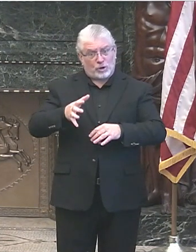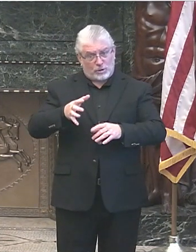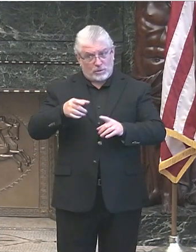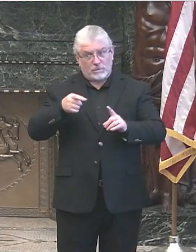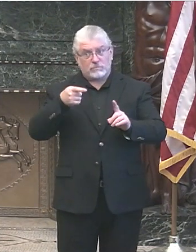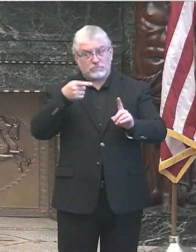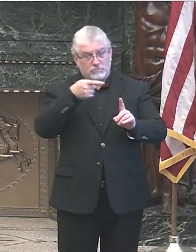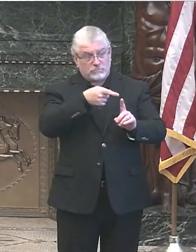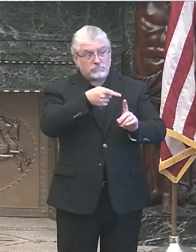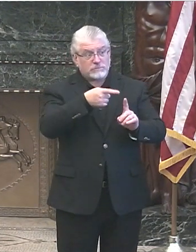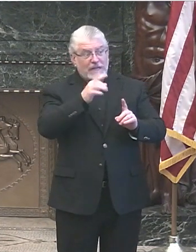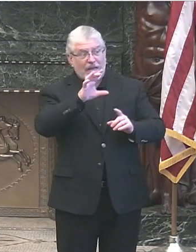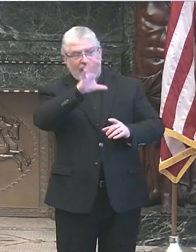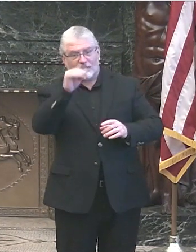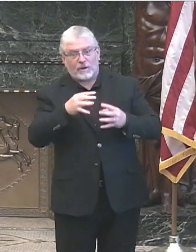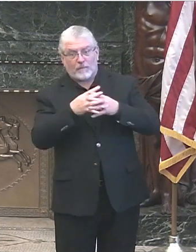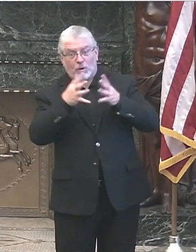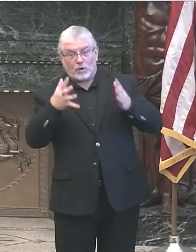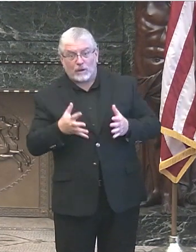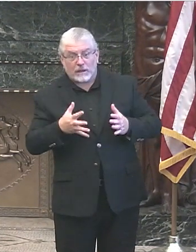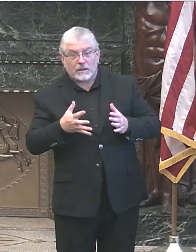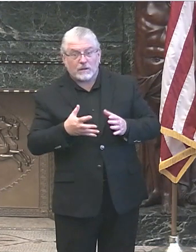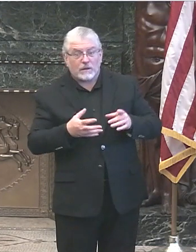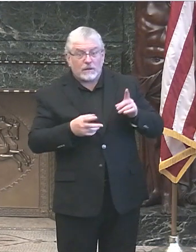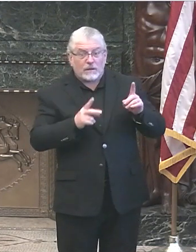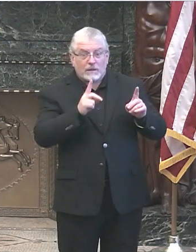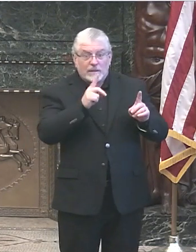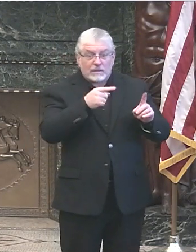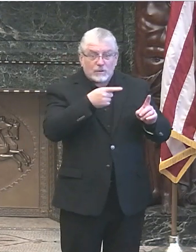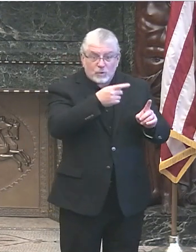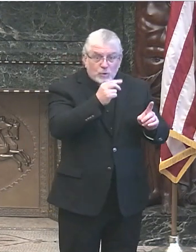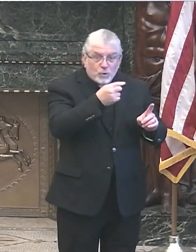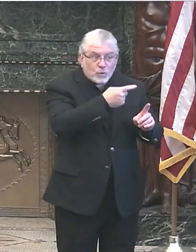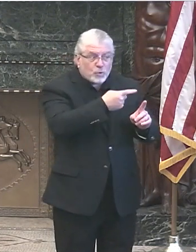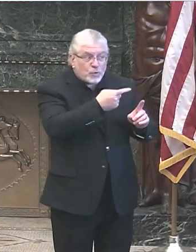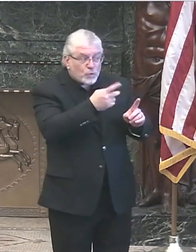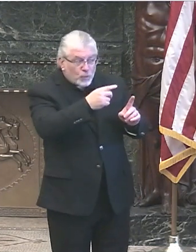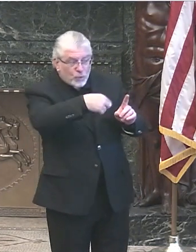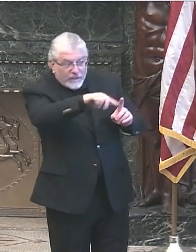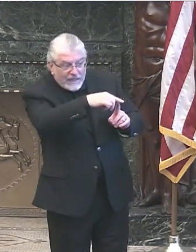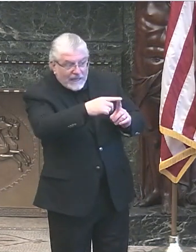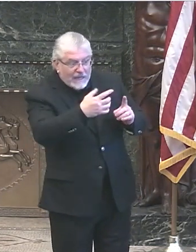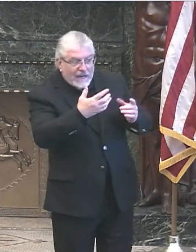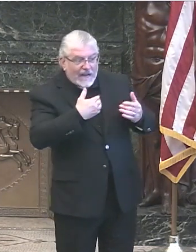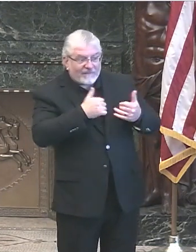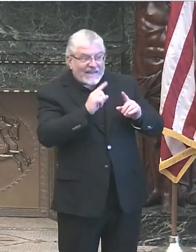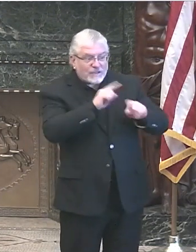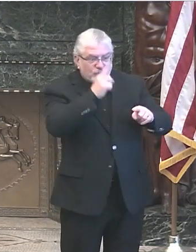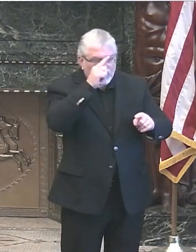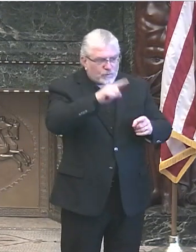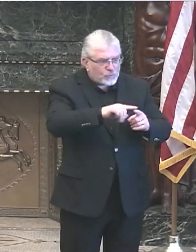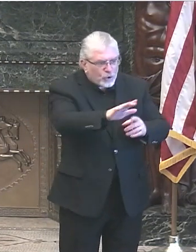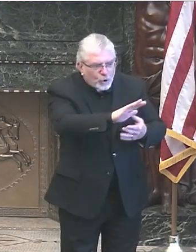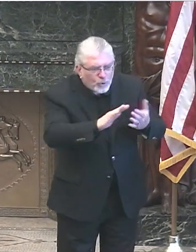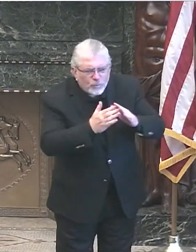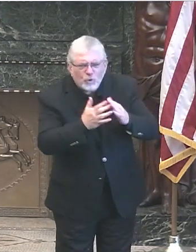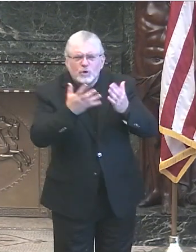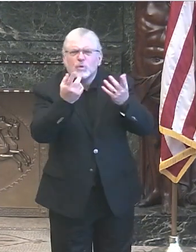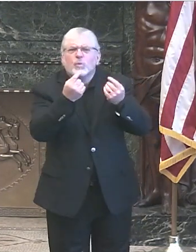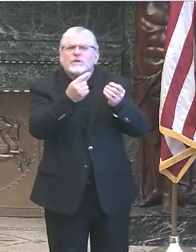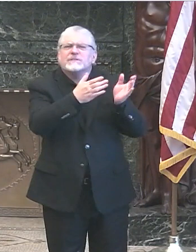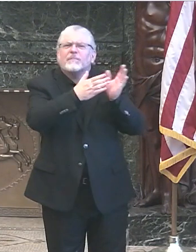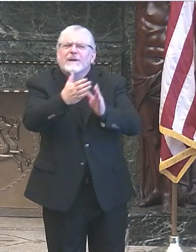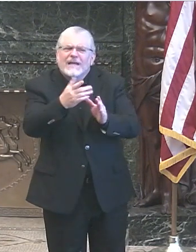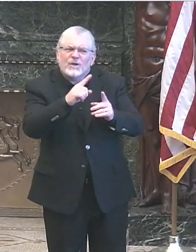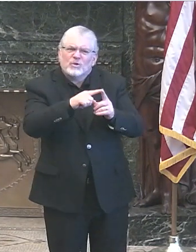or medically, that need to be pushed at this time? Yeah, it is. Whereas we think that based on the deaths, there may be higher rates